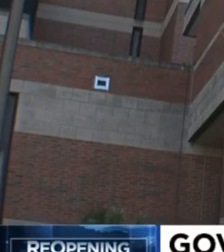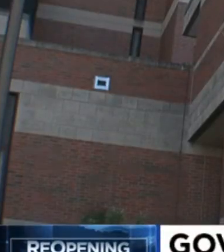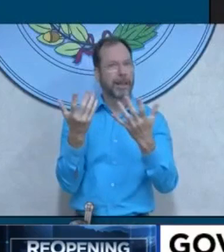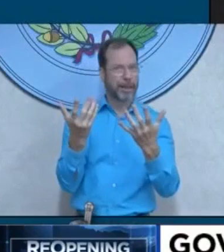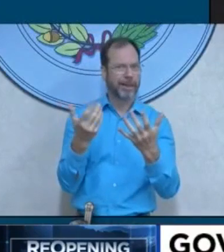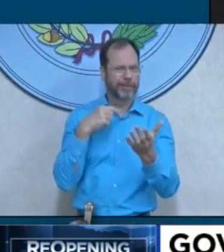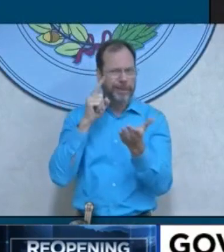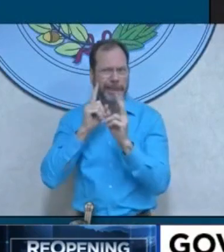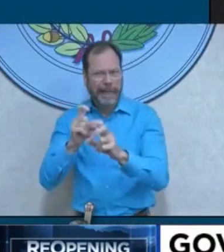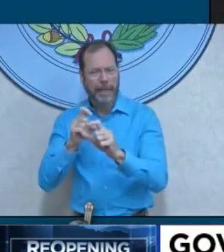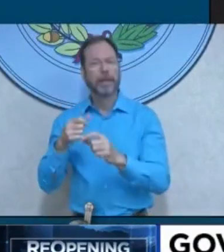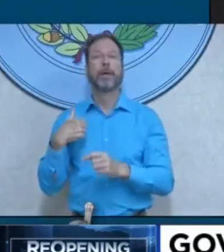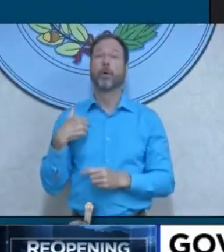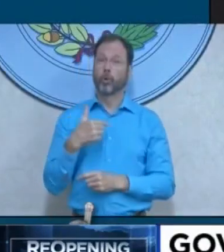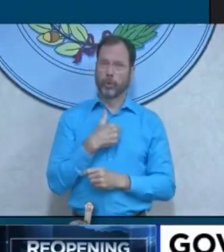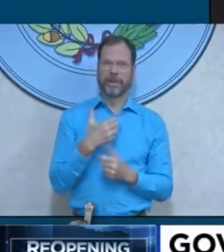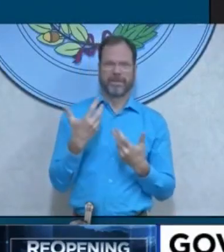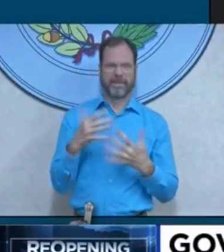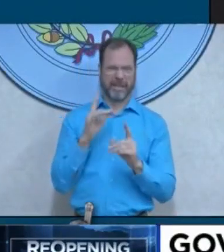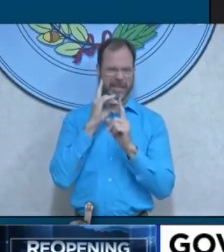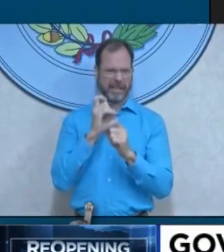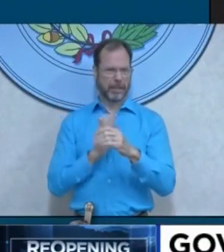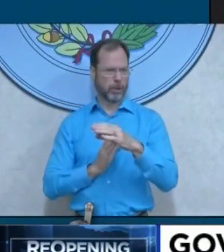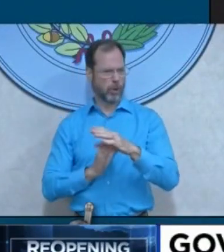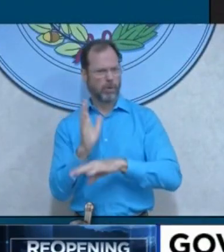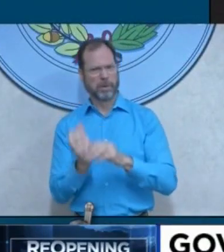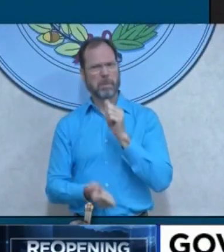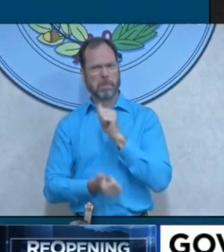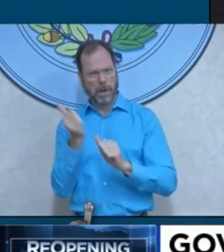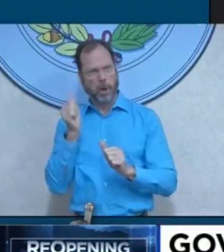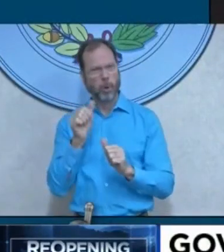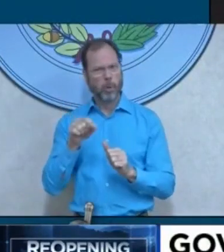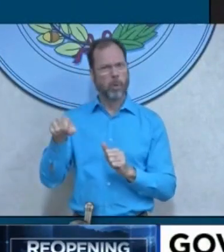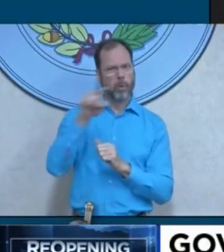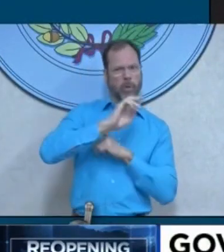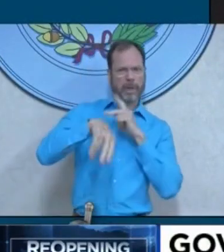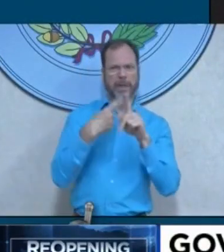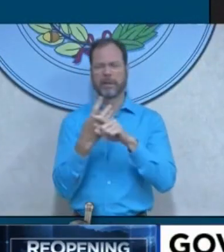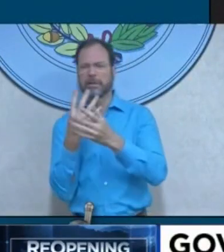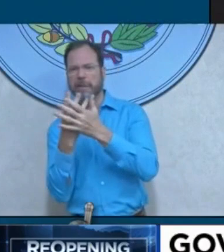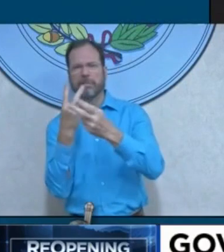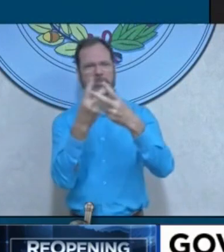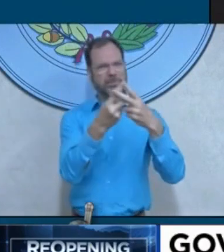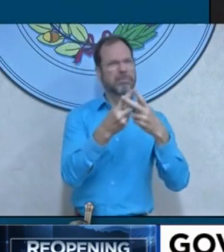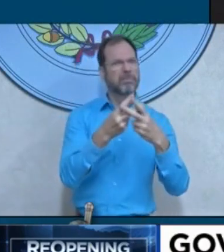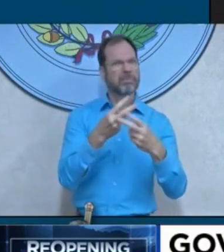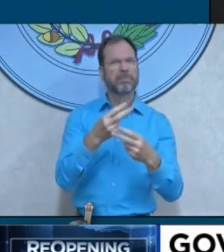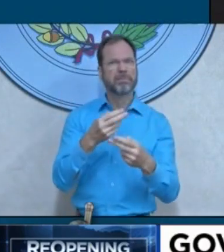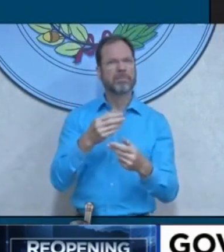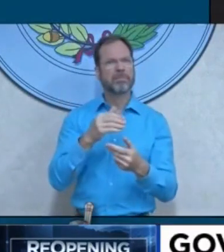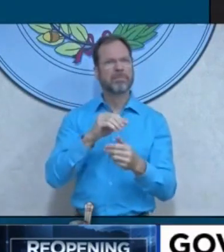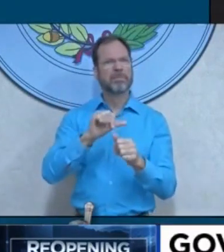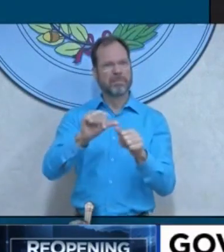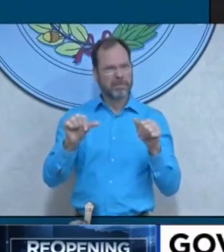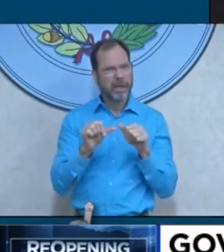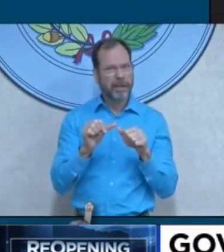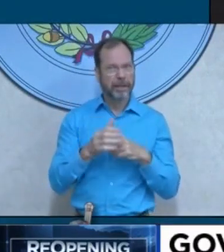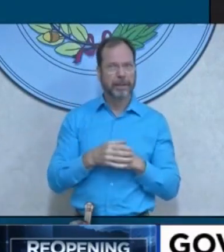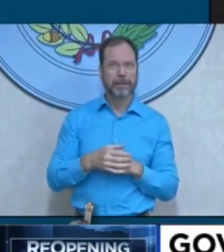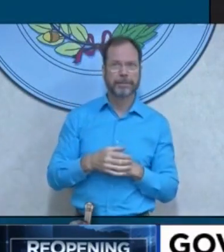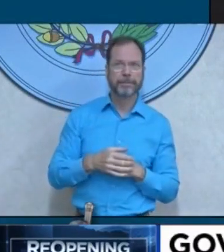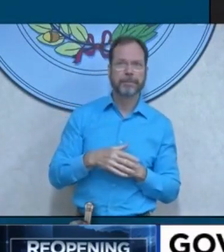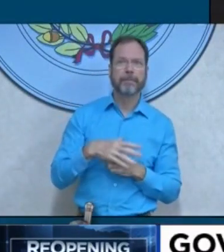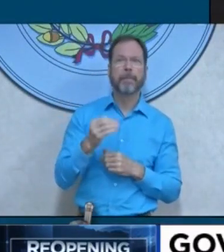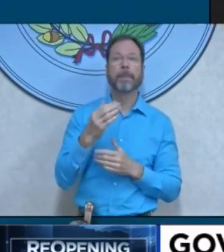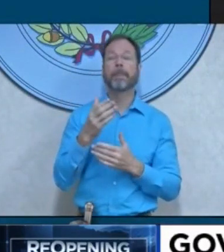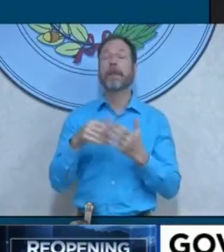prisons. We have completed testing well over a majority of those types of congregate settings. Know that jail